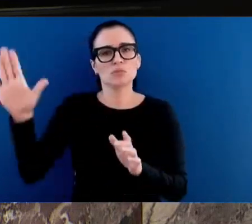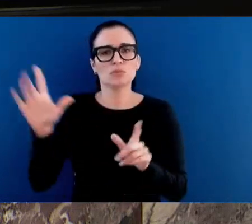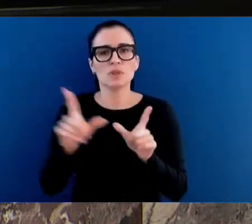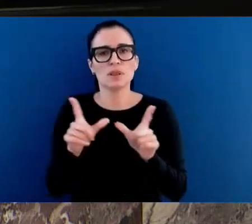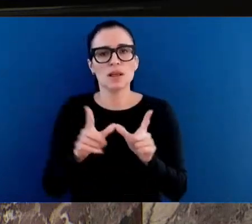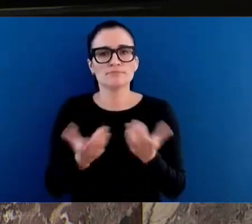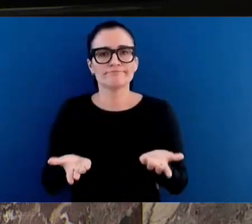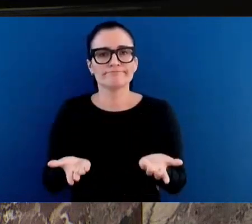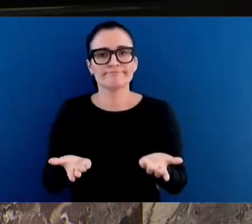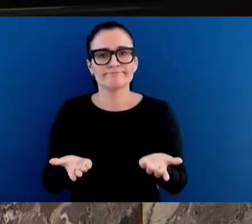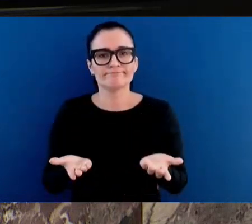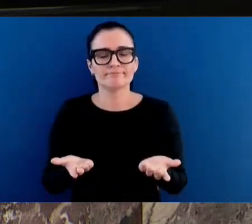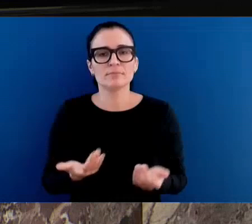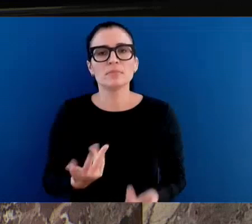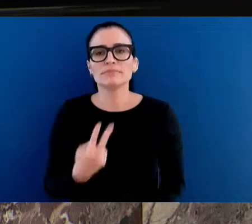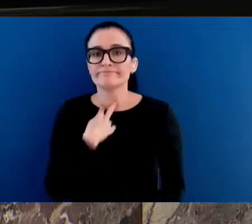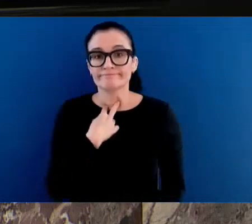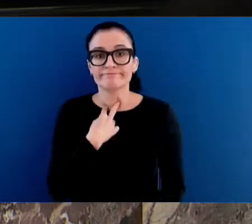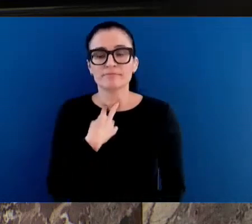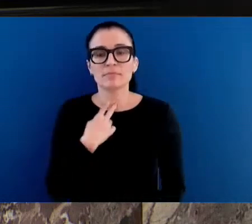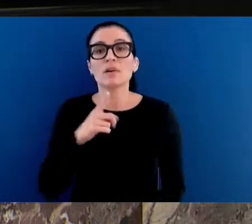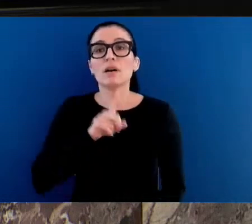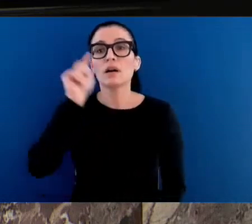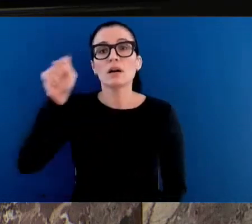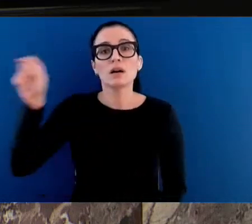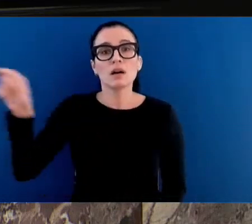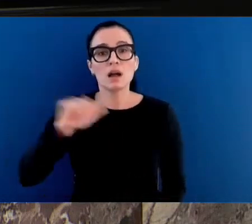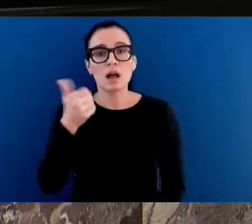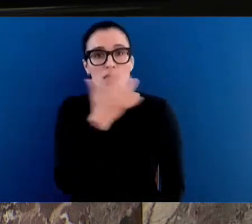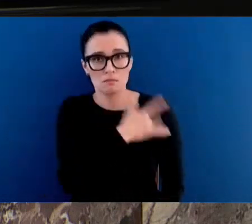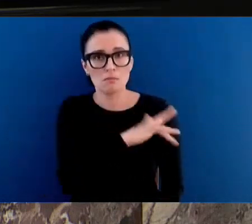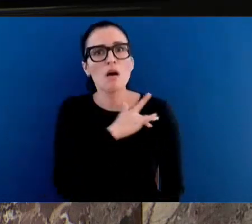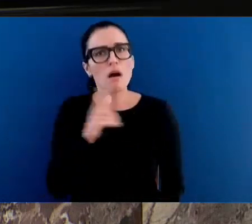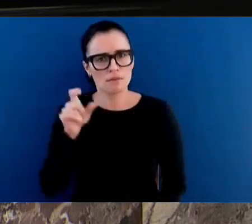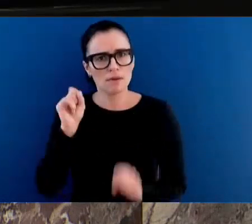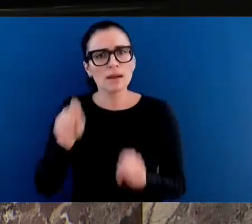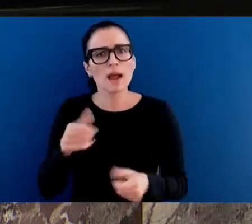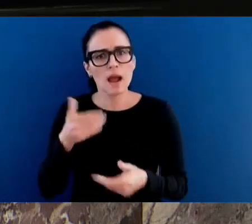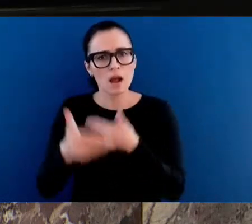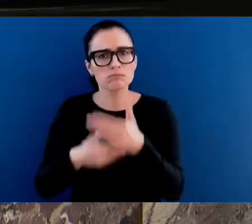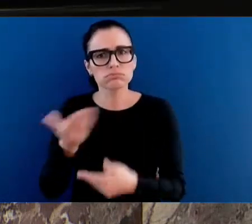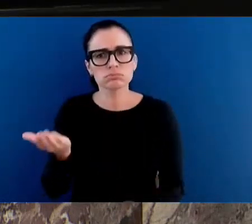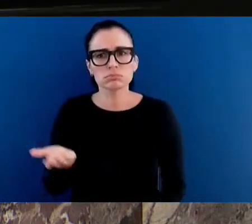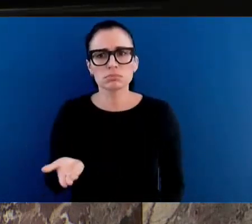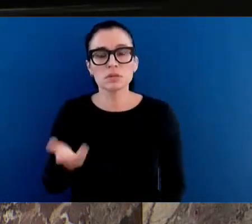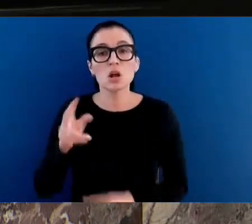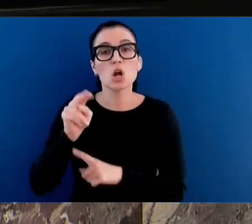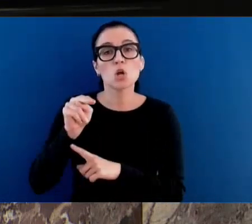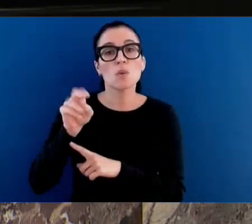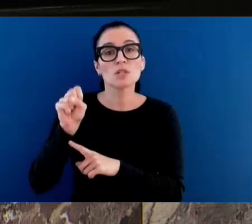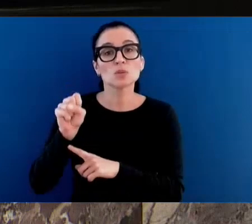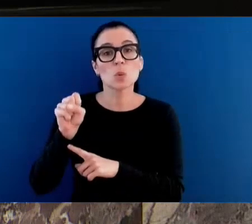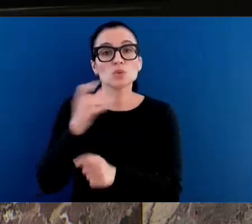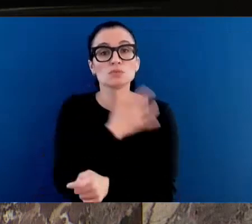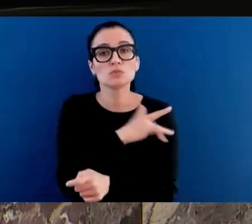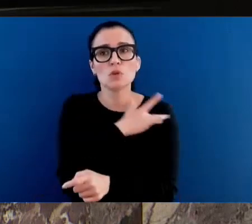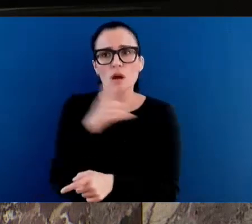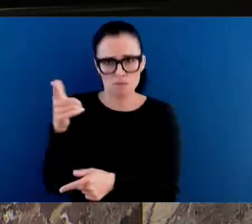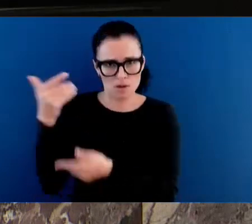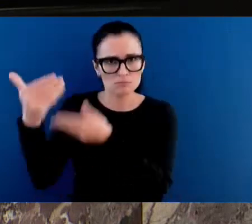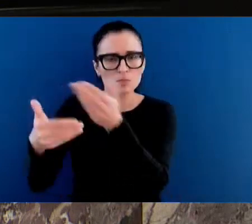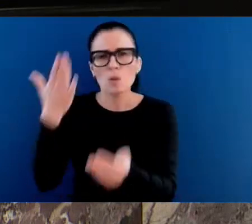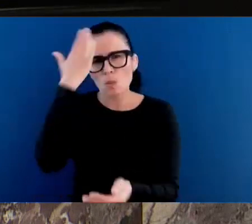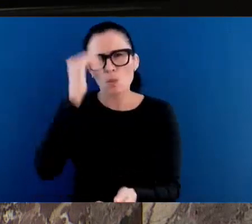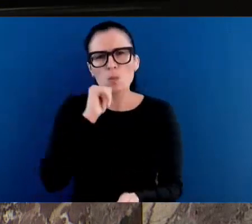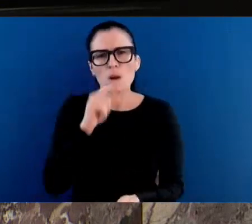through. Nova Scotia has shown leadership. Why is it in the province of British Columbia that government is in court right now fighting to prevent